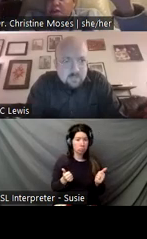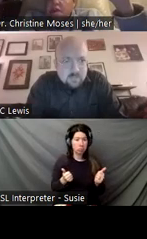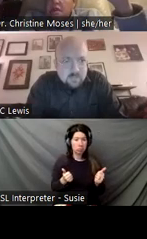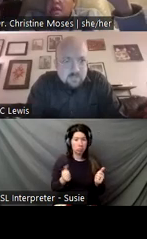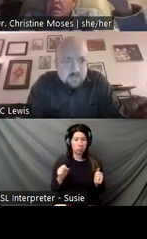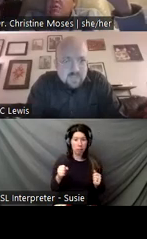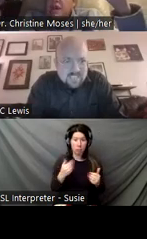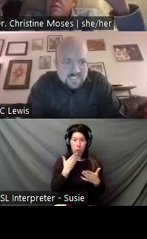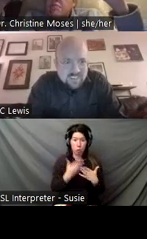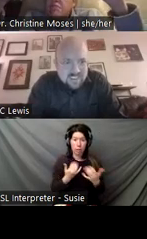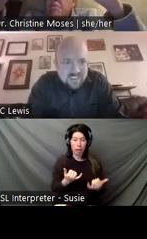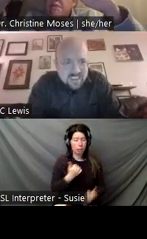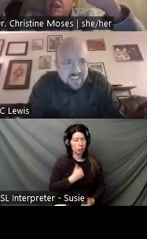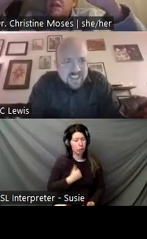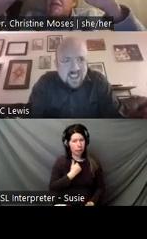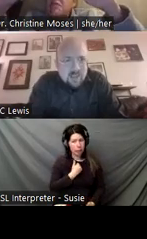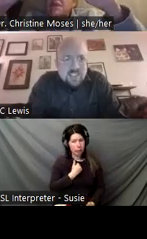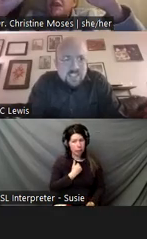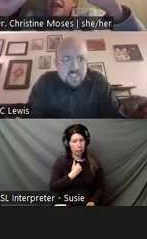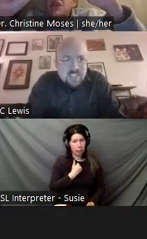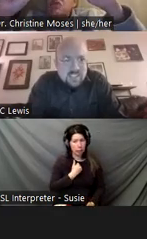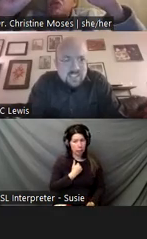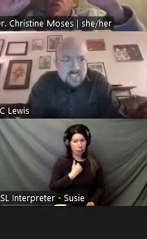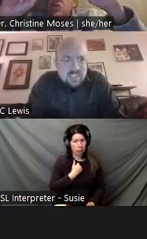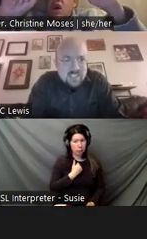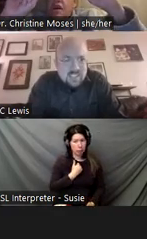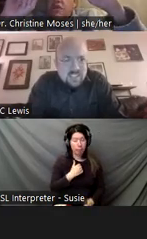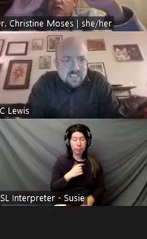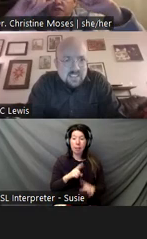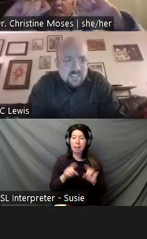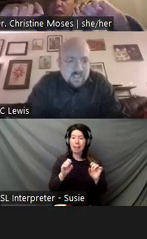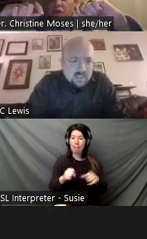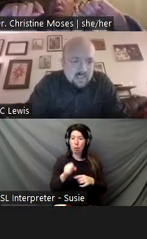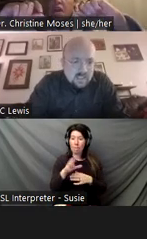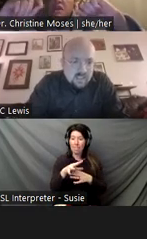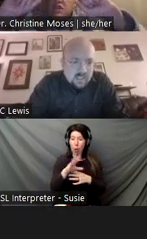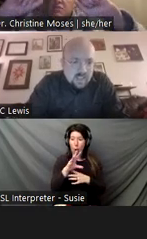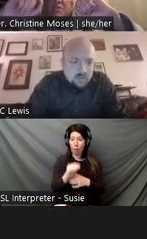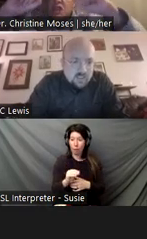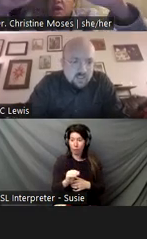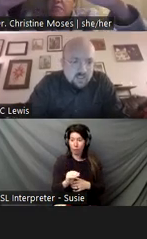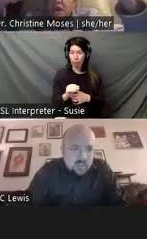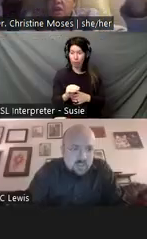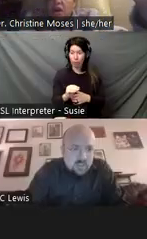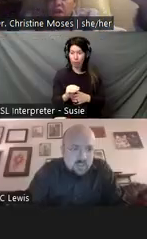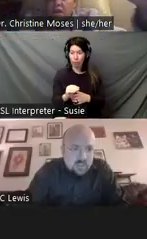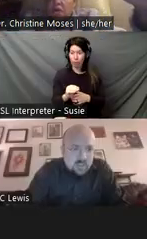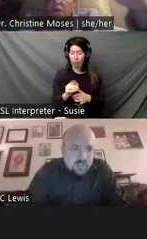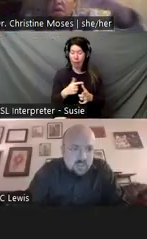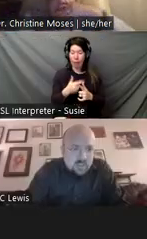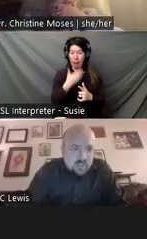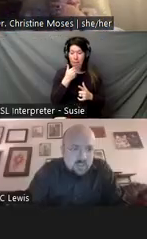now. Sorry. But can you turn off your video so you have better